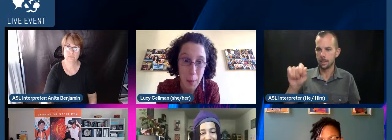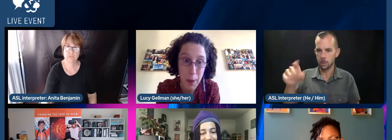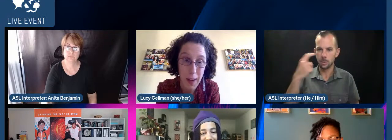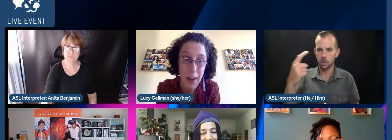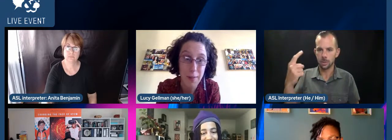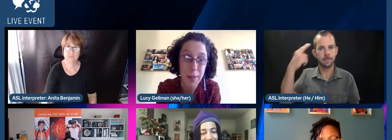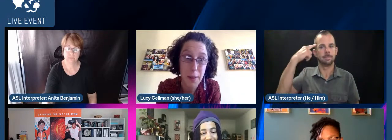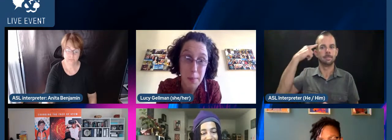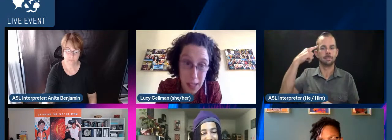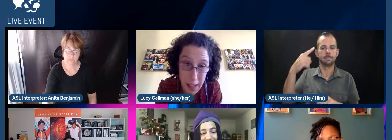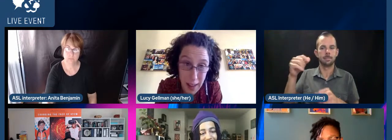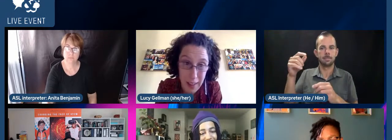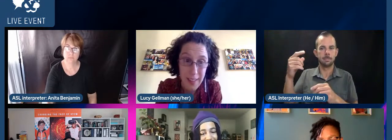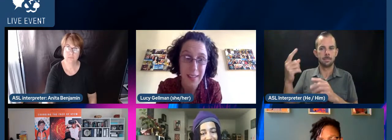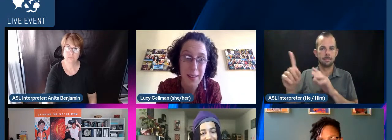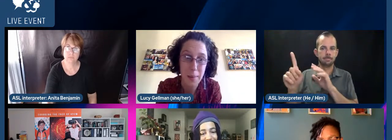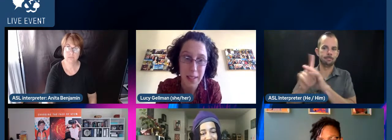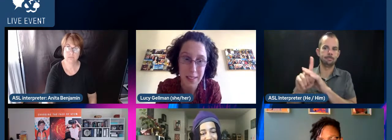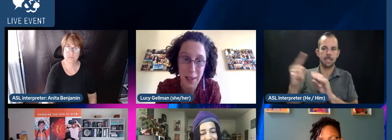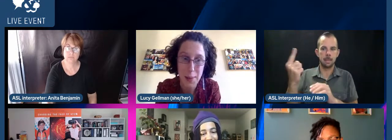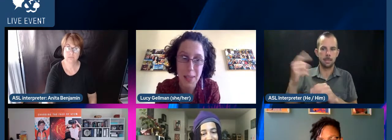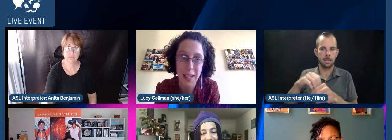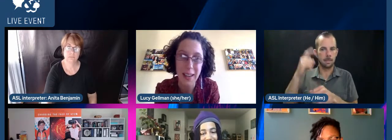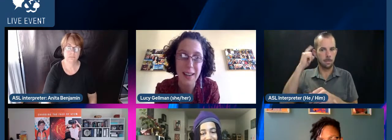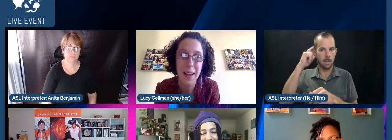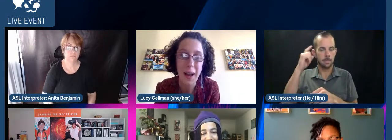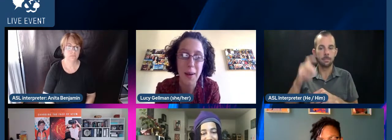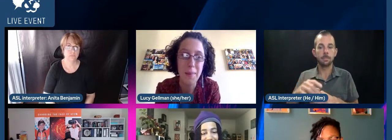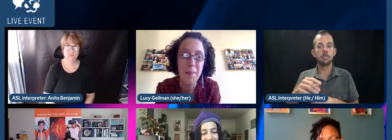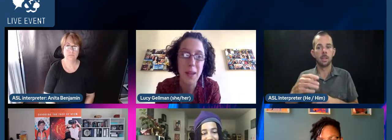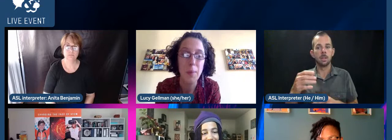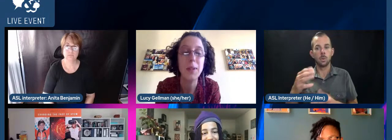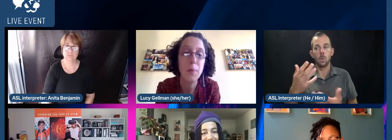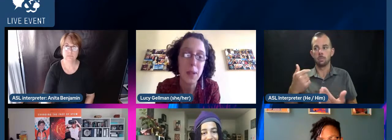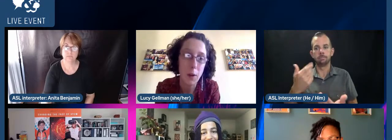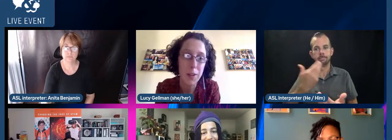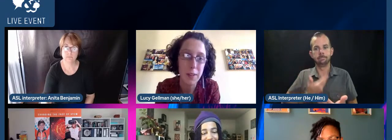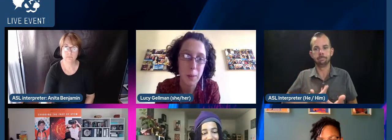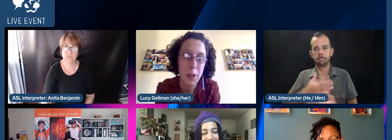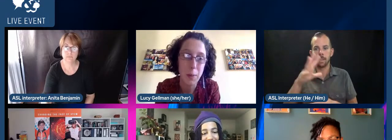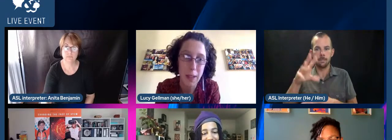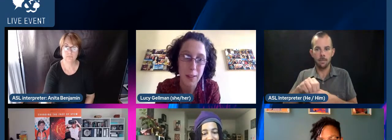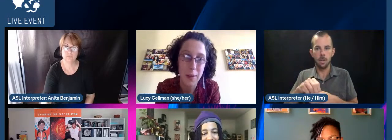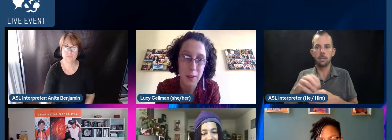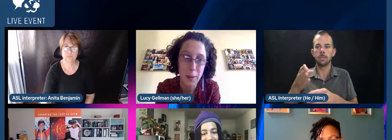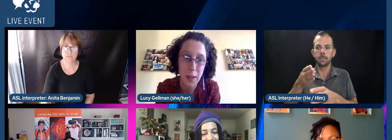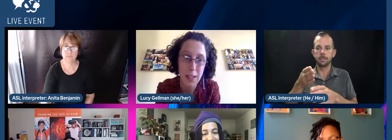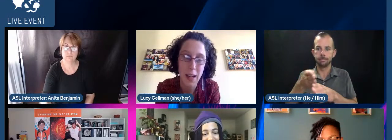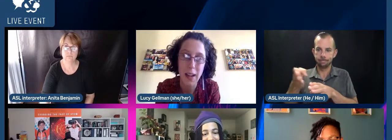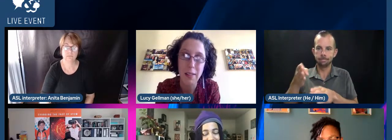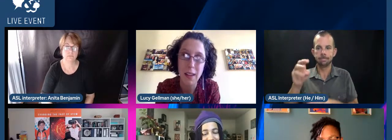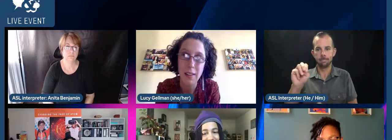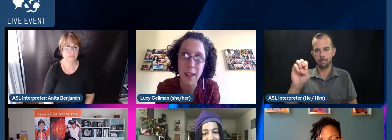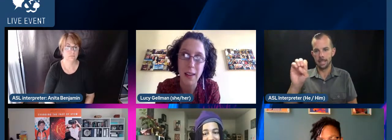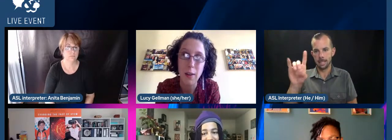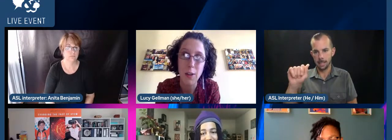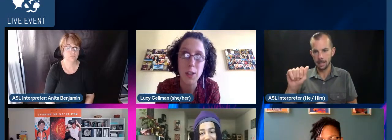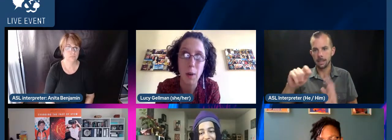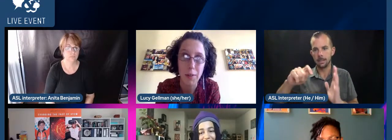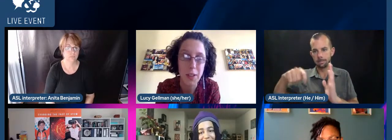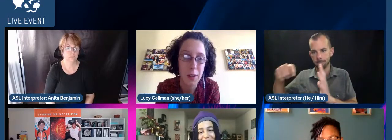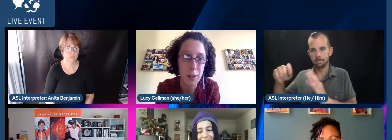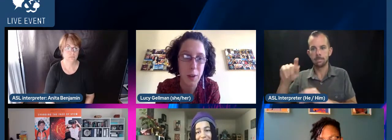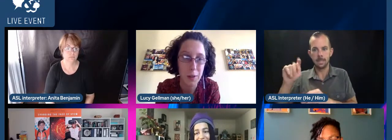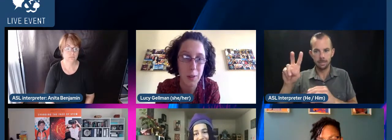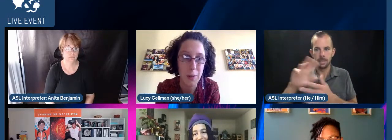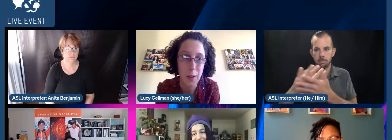As a member of the media, the big scary media, but also someone who writes those stories, I think that